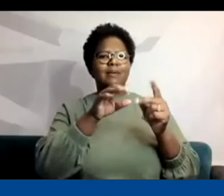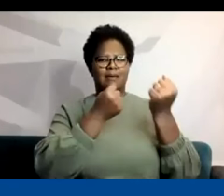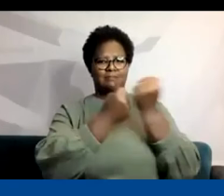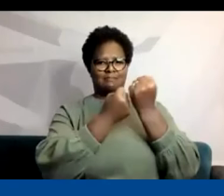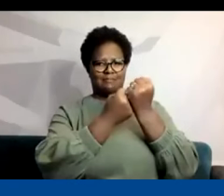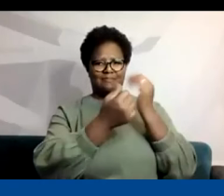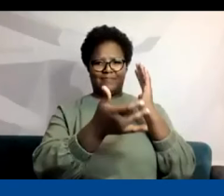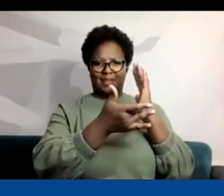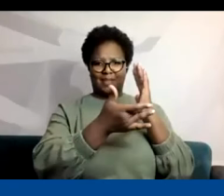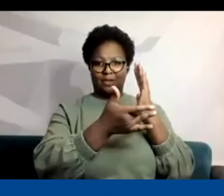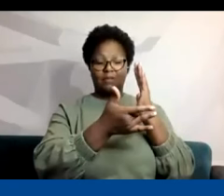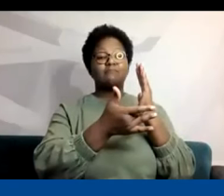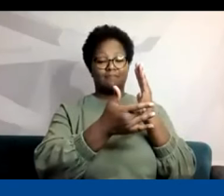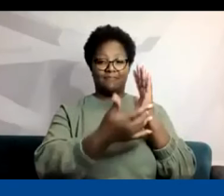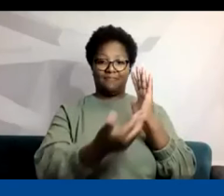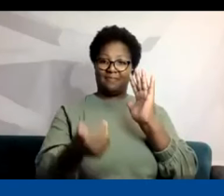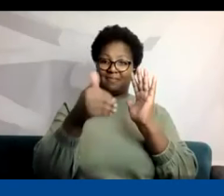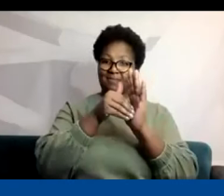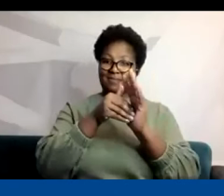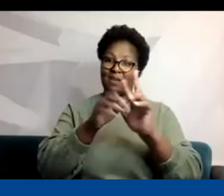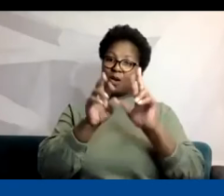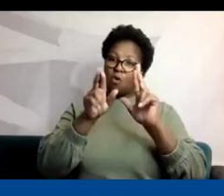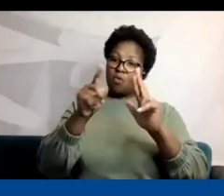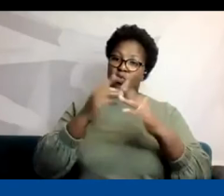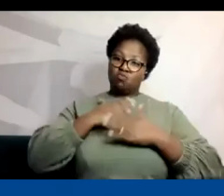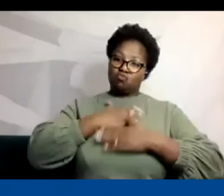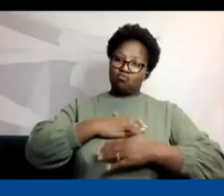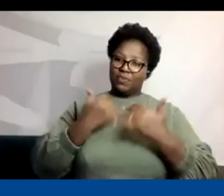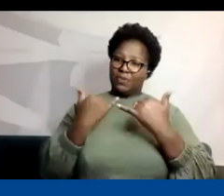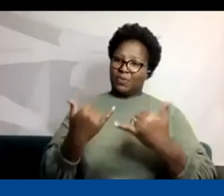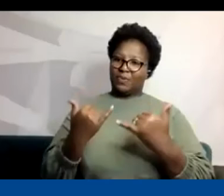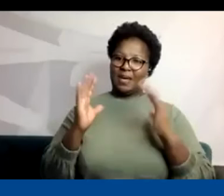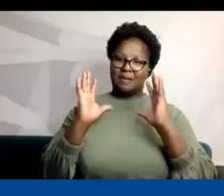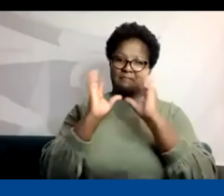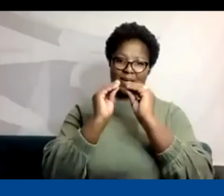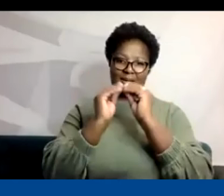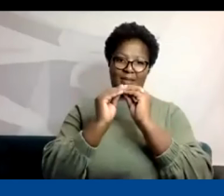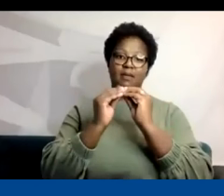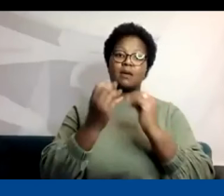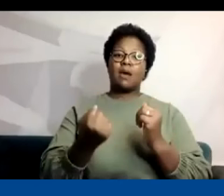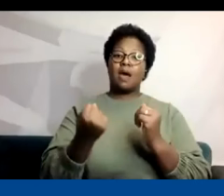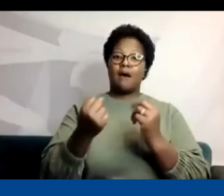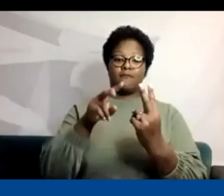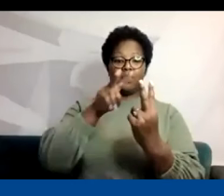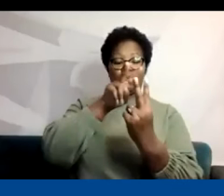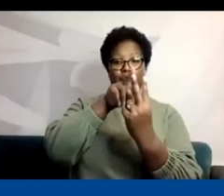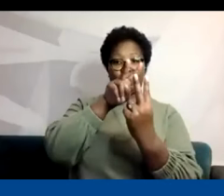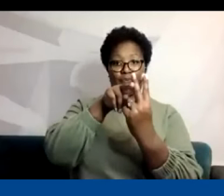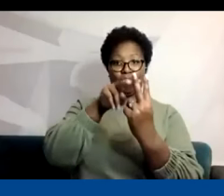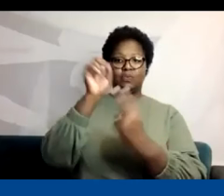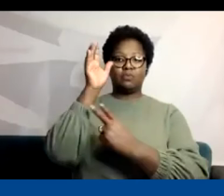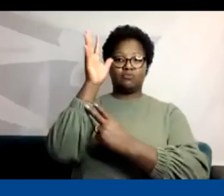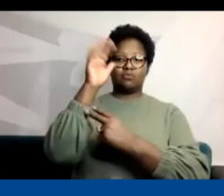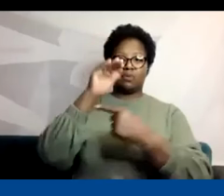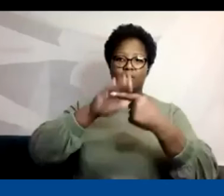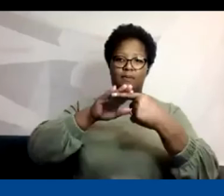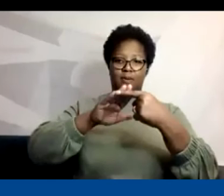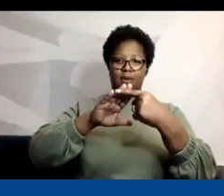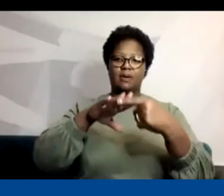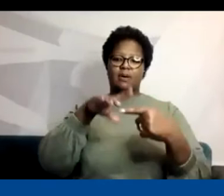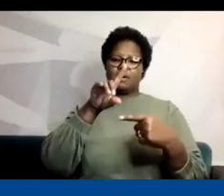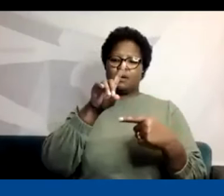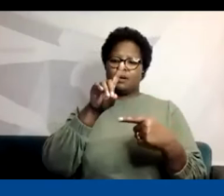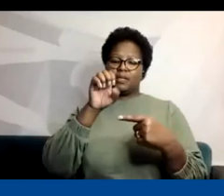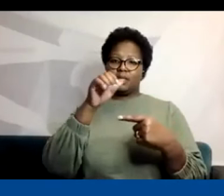really enjoyed today's presentation. We think it's going to be a great one. And we are joined by two presenters, Maureen DeCoste, the